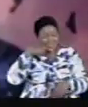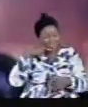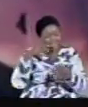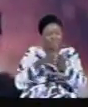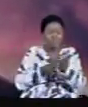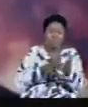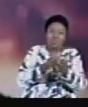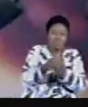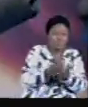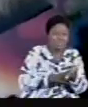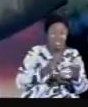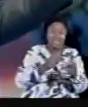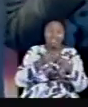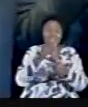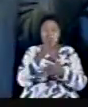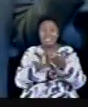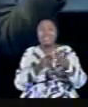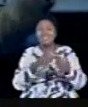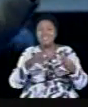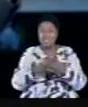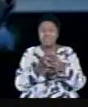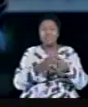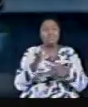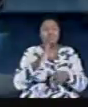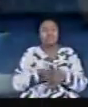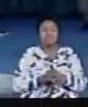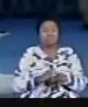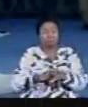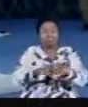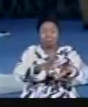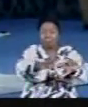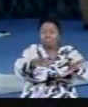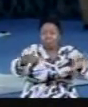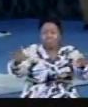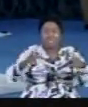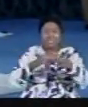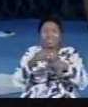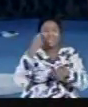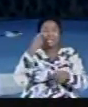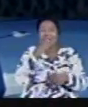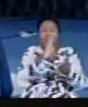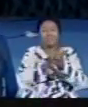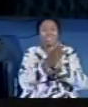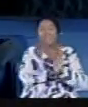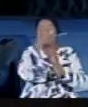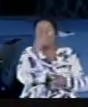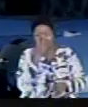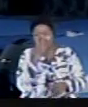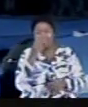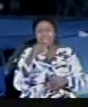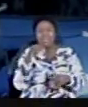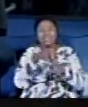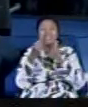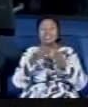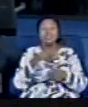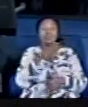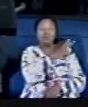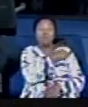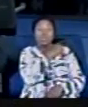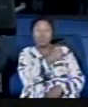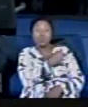spread, and the eyes became blind. In the hospital, the